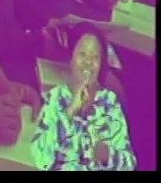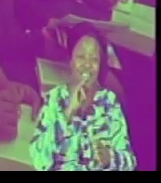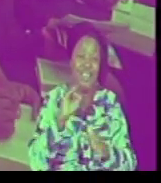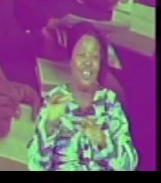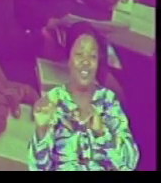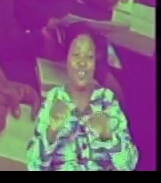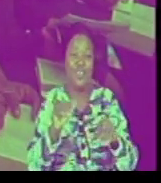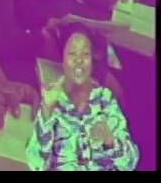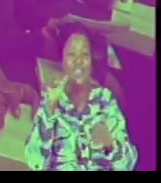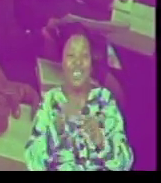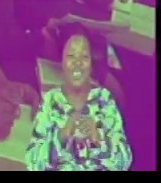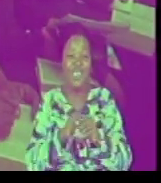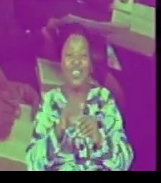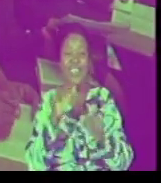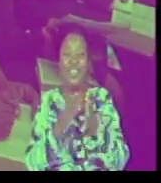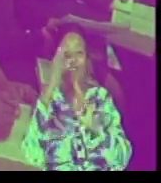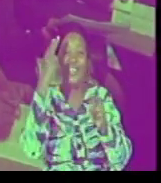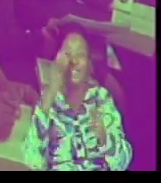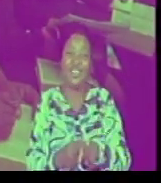Jesus' name?